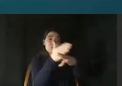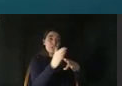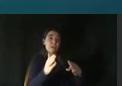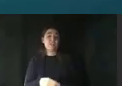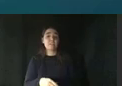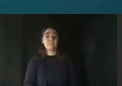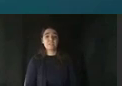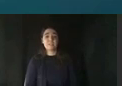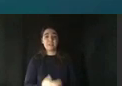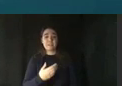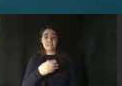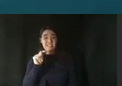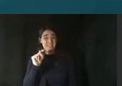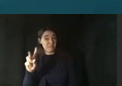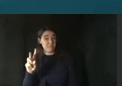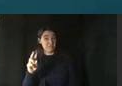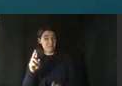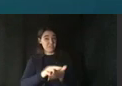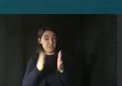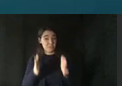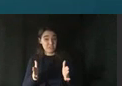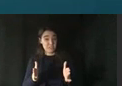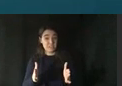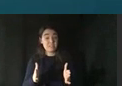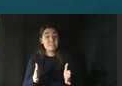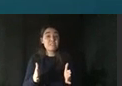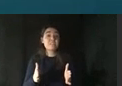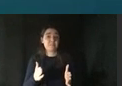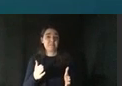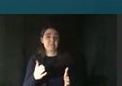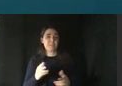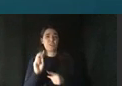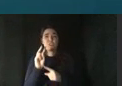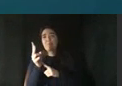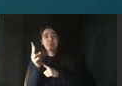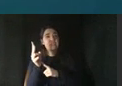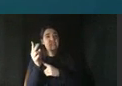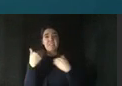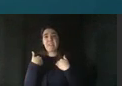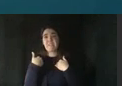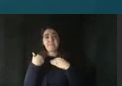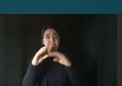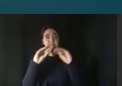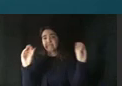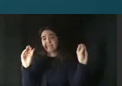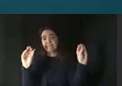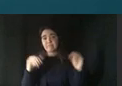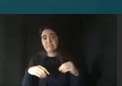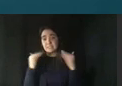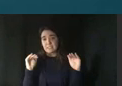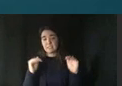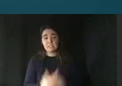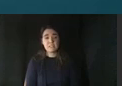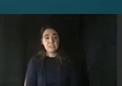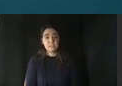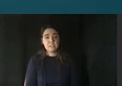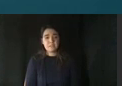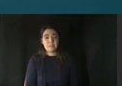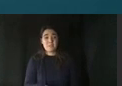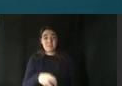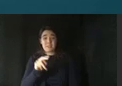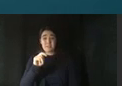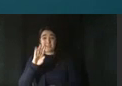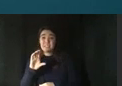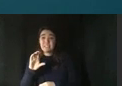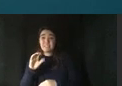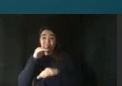only given at the most 2 minutes. There were times on NBC, on nightly news, where I only had 40 seconds